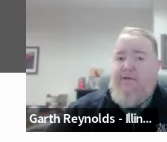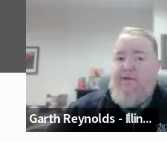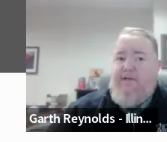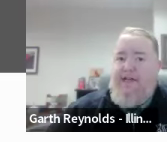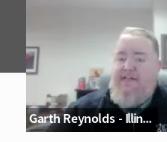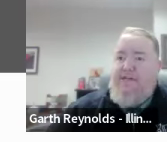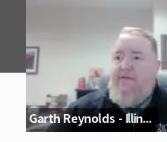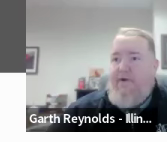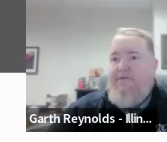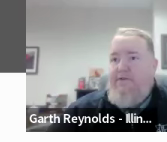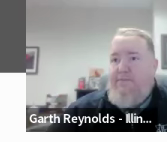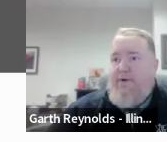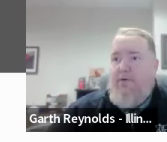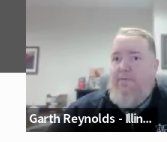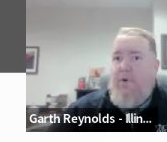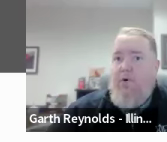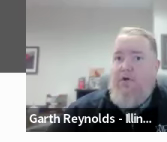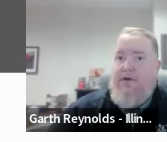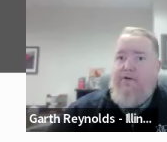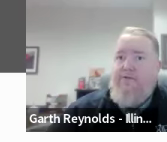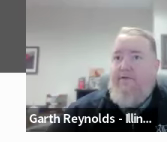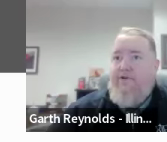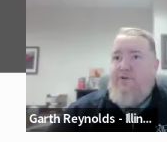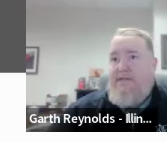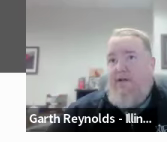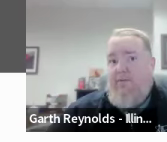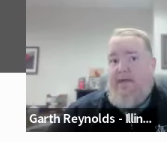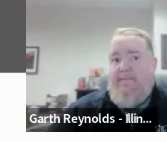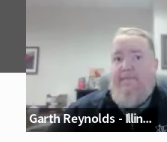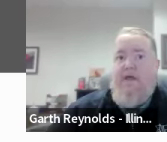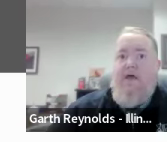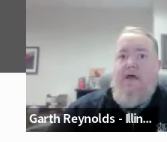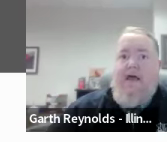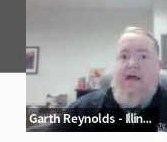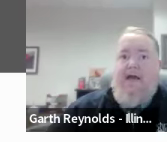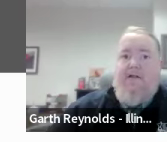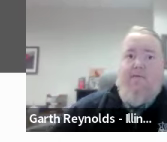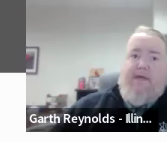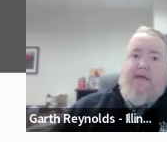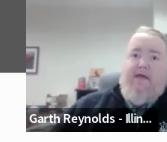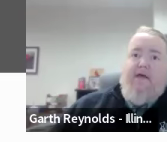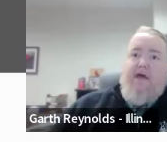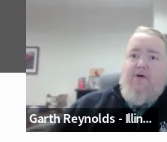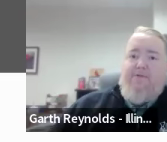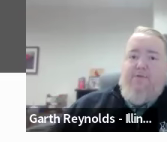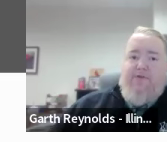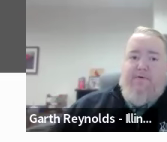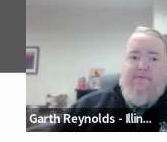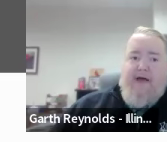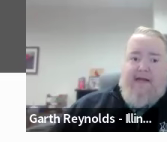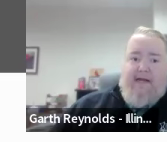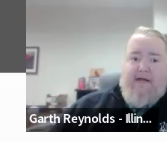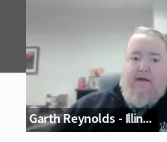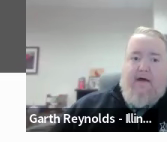to the Legislative Reference Bureau, or you'll hear us refer to it as LRB. And LRB helps